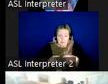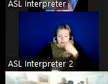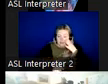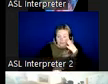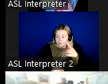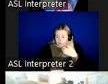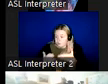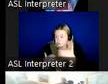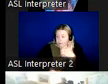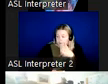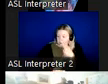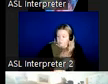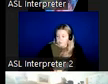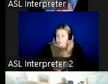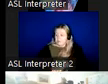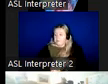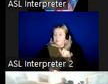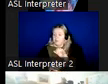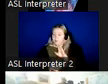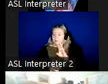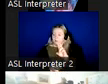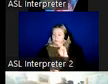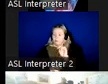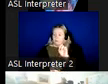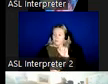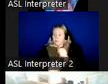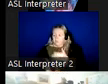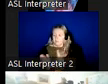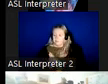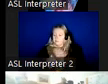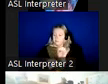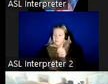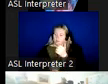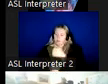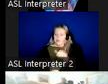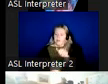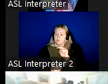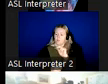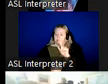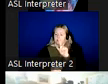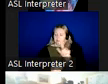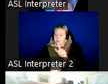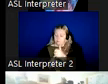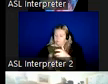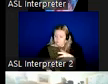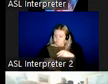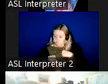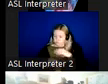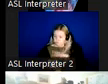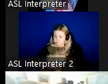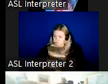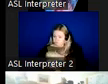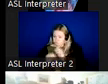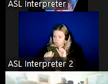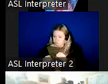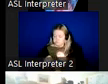And she has another part of that question too. Are any of the Newfoundland libraries pet friendly other than